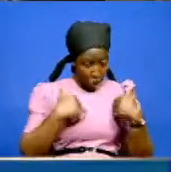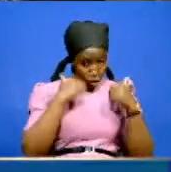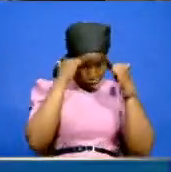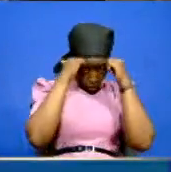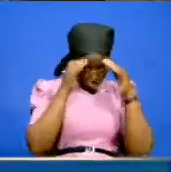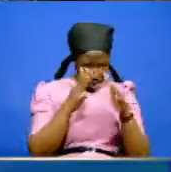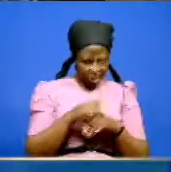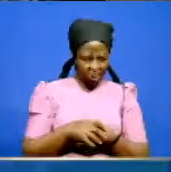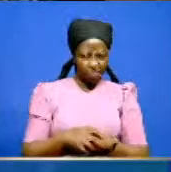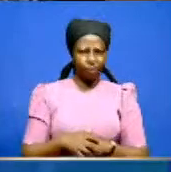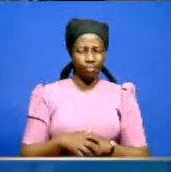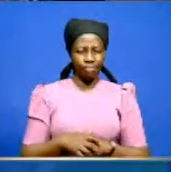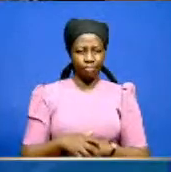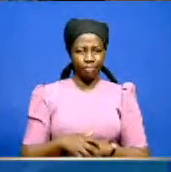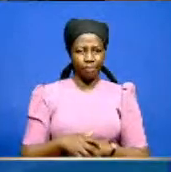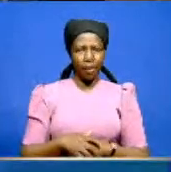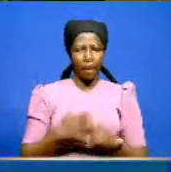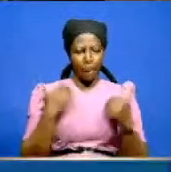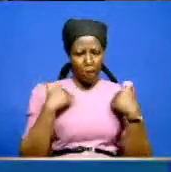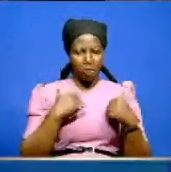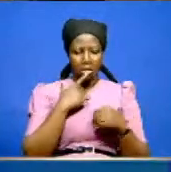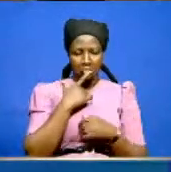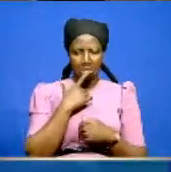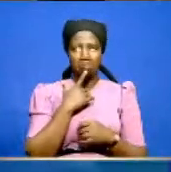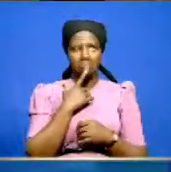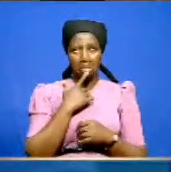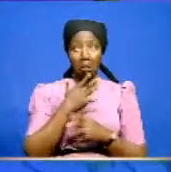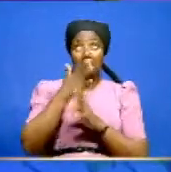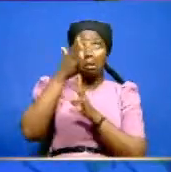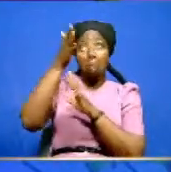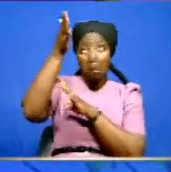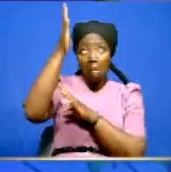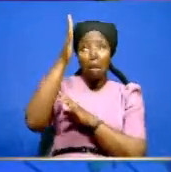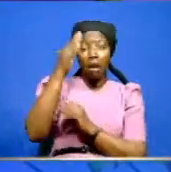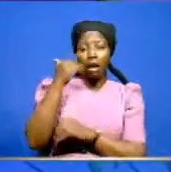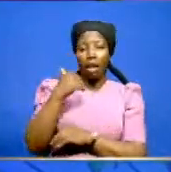myself, Apa Mungu alikuwa ametu...